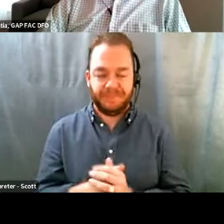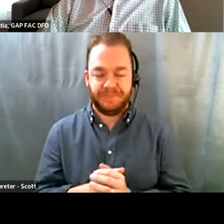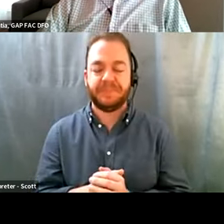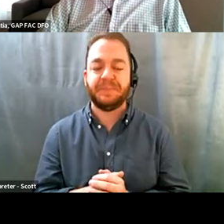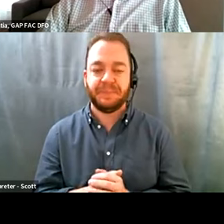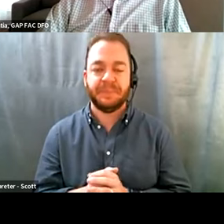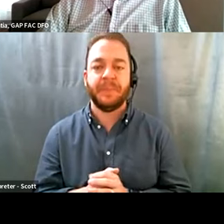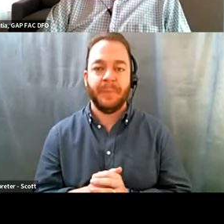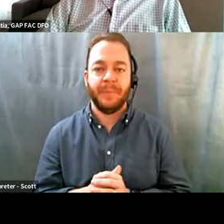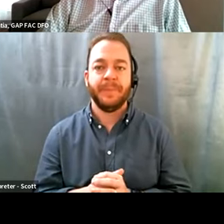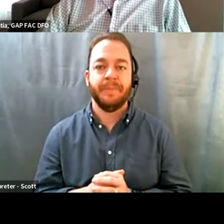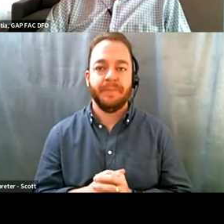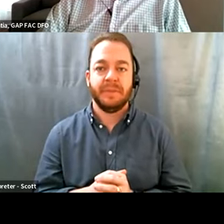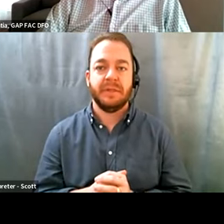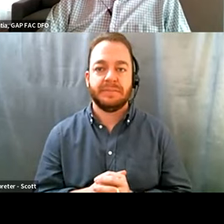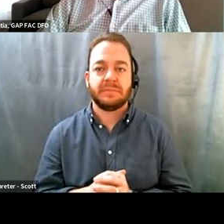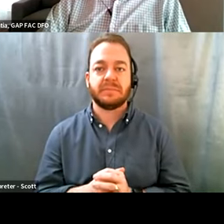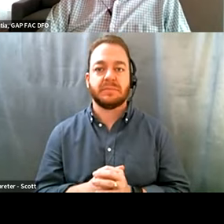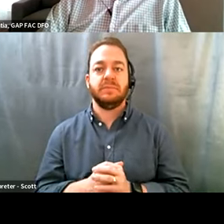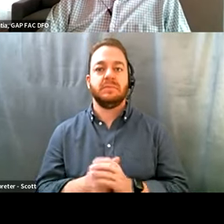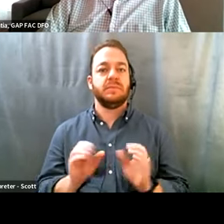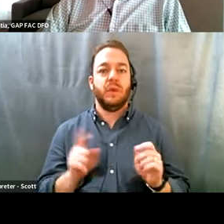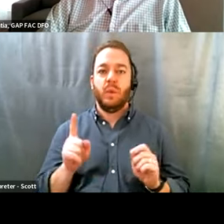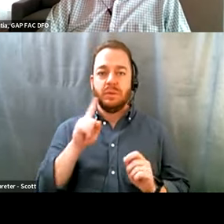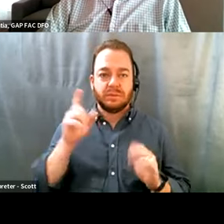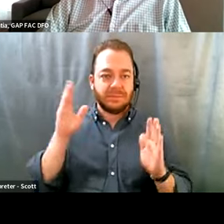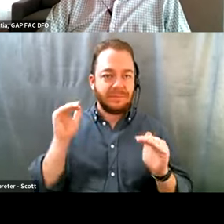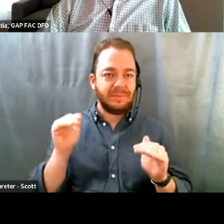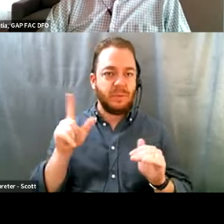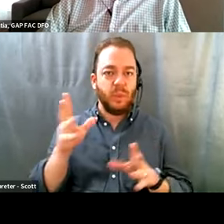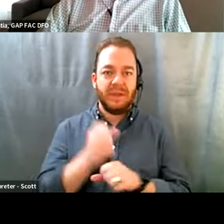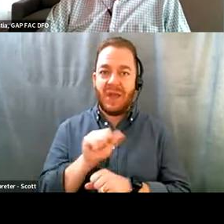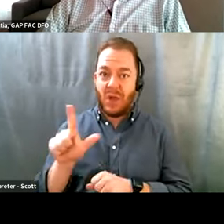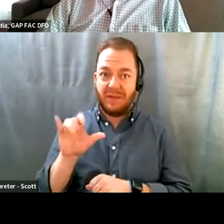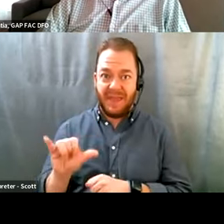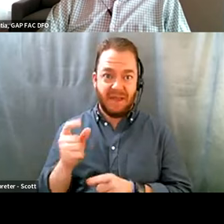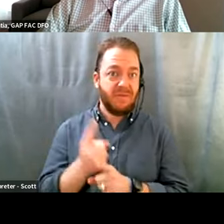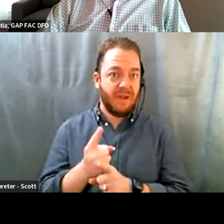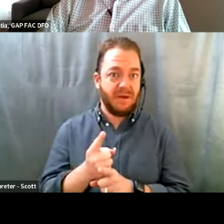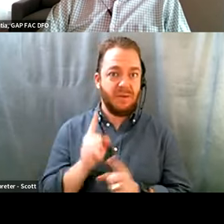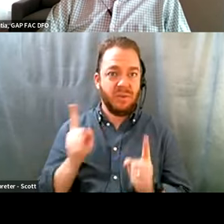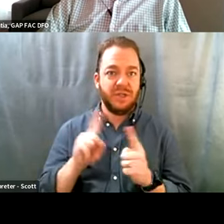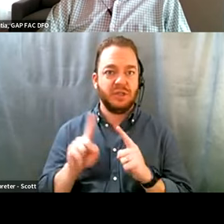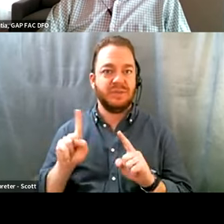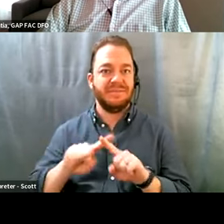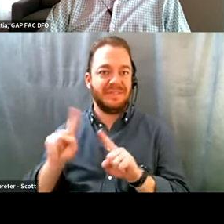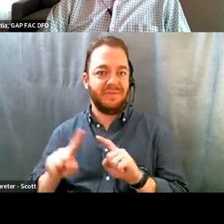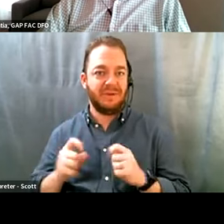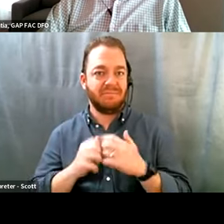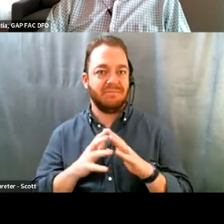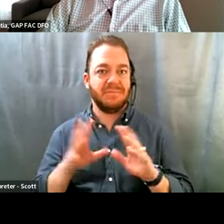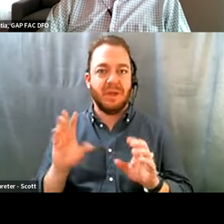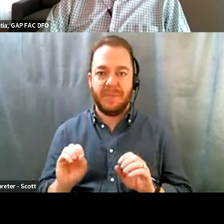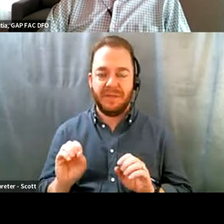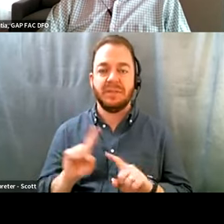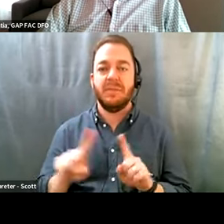something like that. I mean, you know, nobody's going to expect that they're going to get all of that, right? Because you can be talking to different entrepreneurs but just to